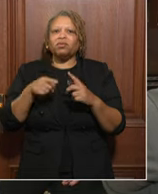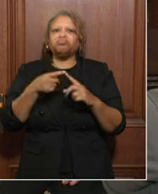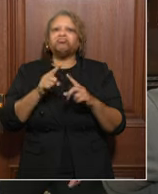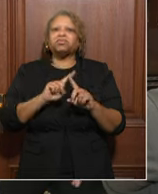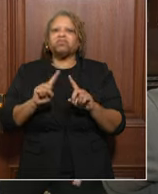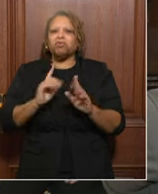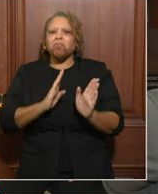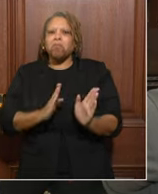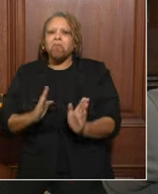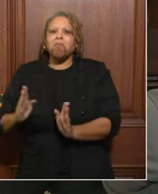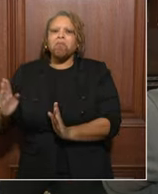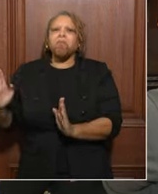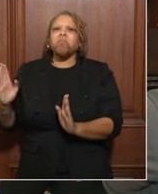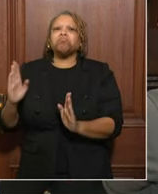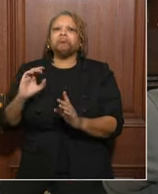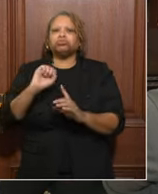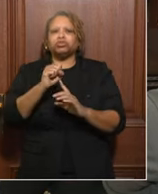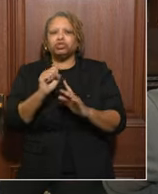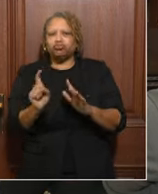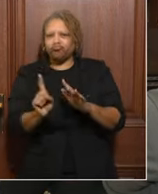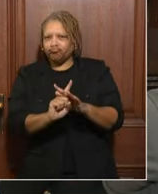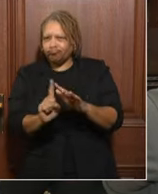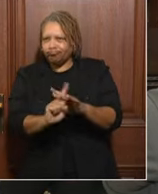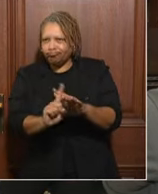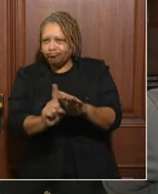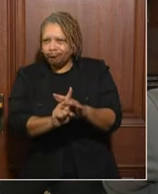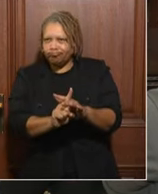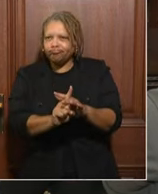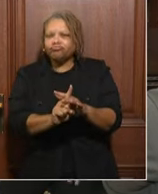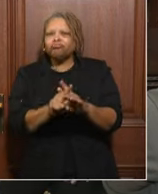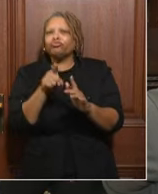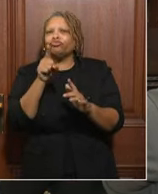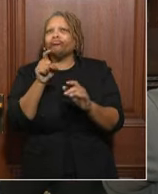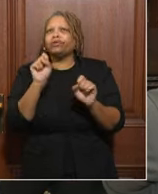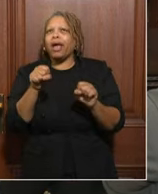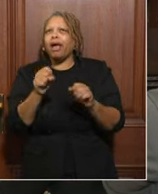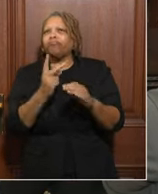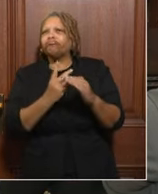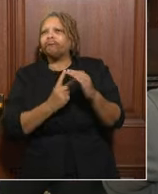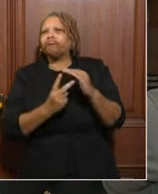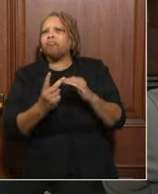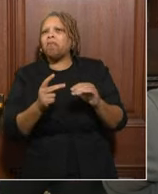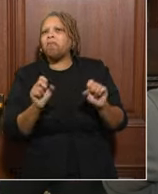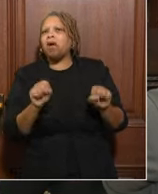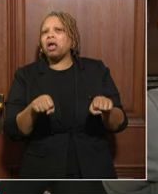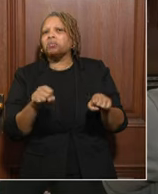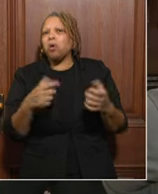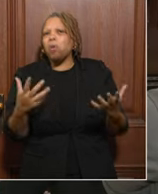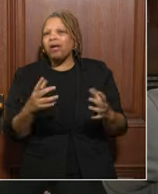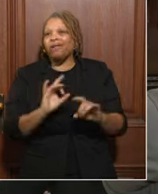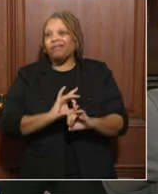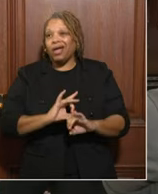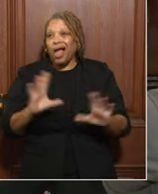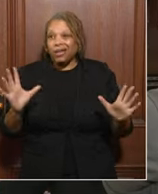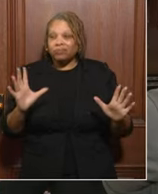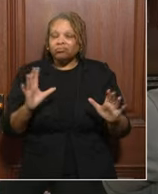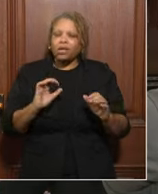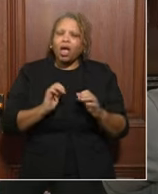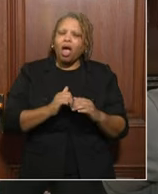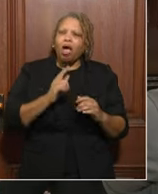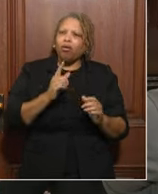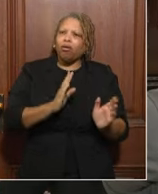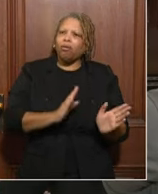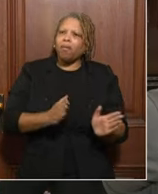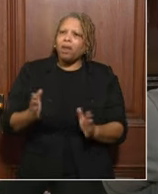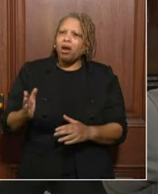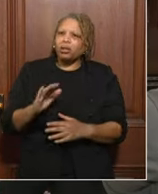anticipating political violence. As you are preparing for January 6th and the weeks leading up to it, given that former